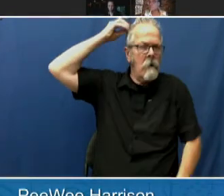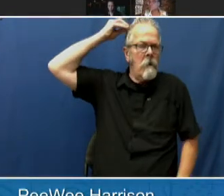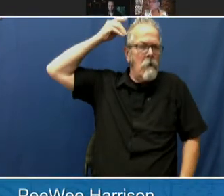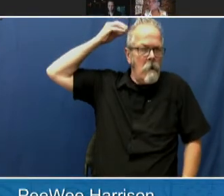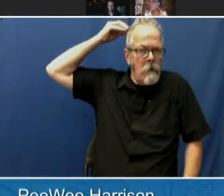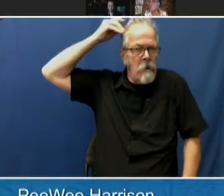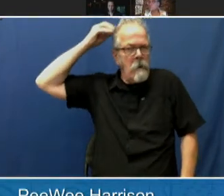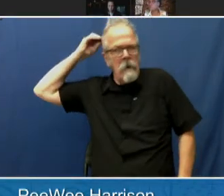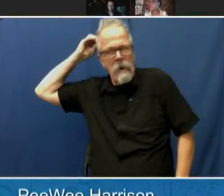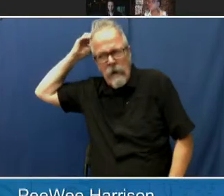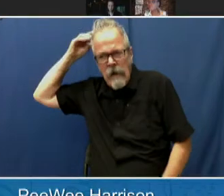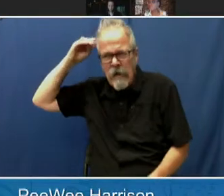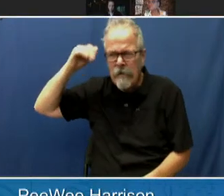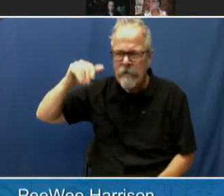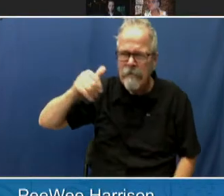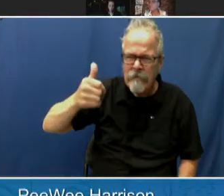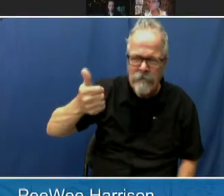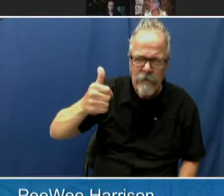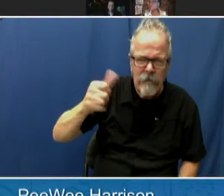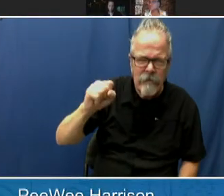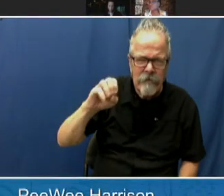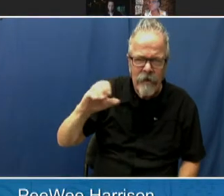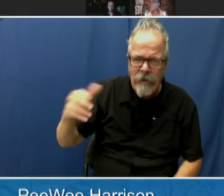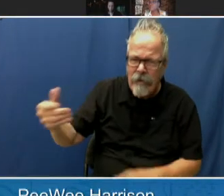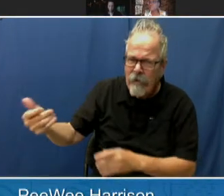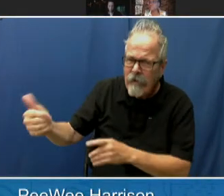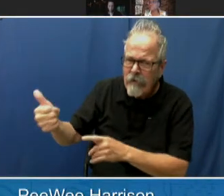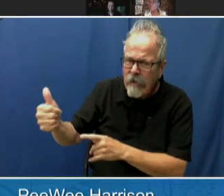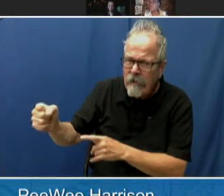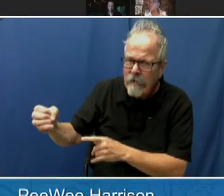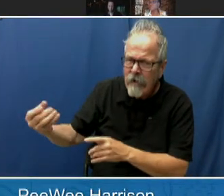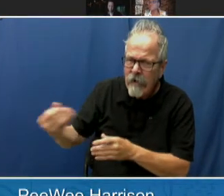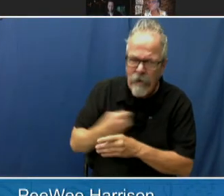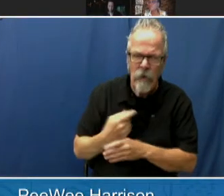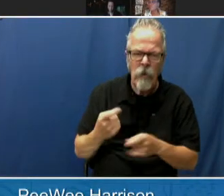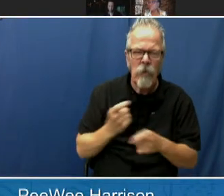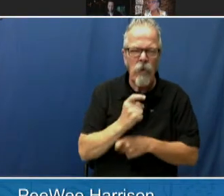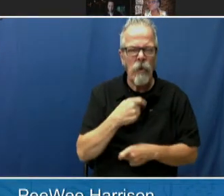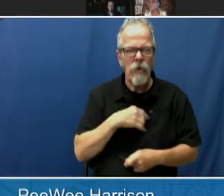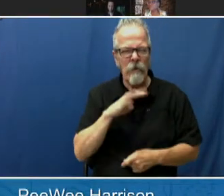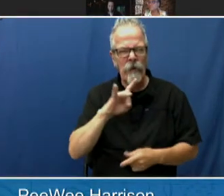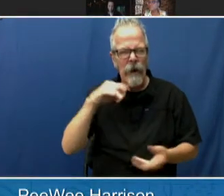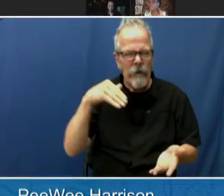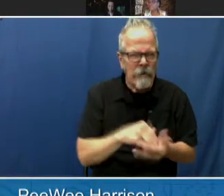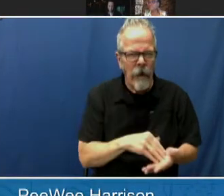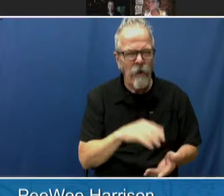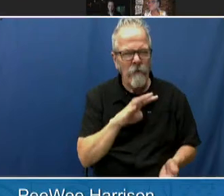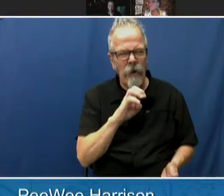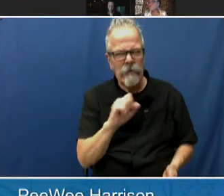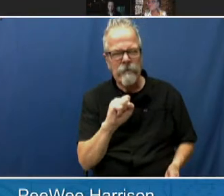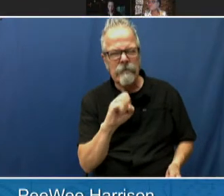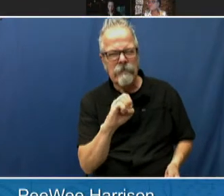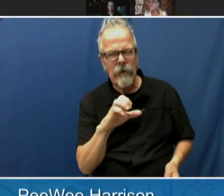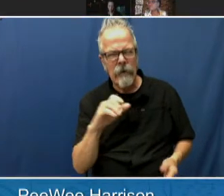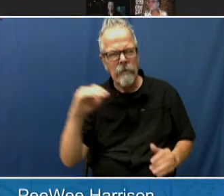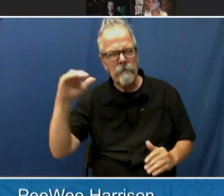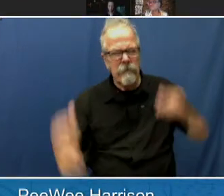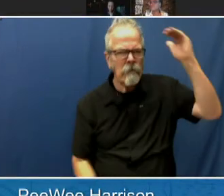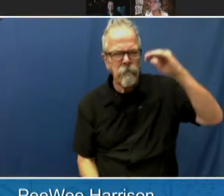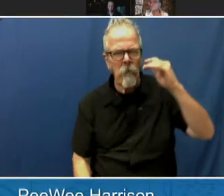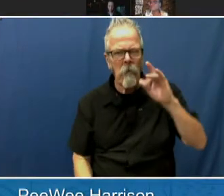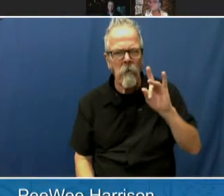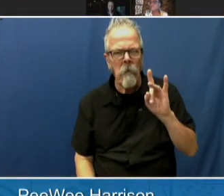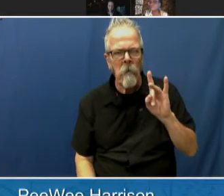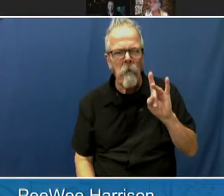of our 86,400 minutes in the day or seconds in the day. So with that being said, I'd like to end this with the Brown